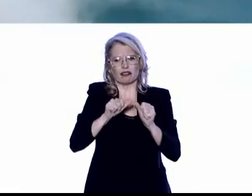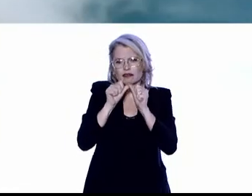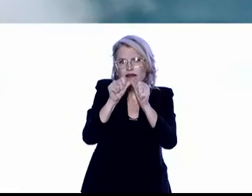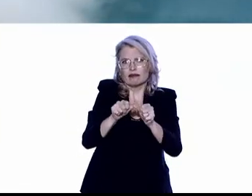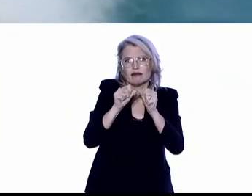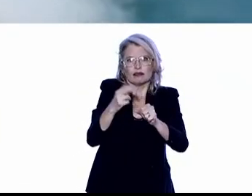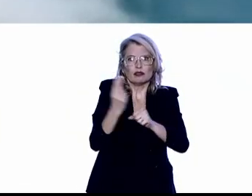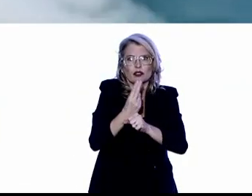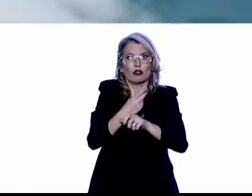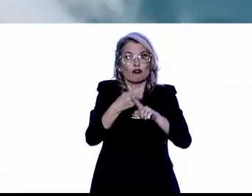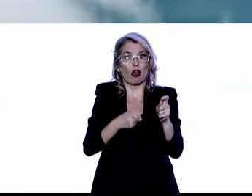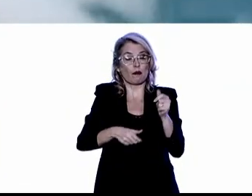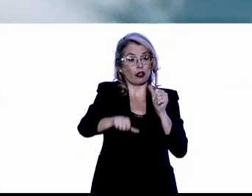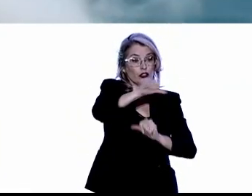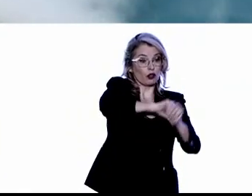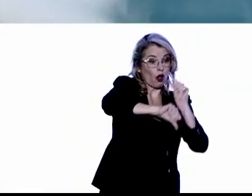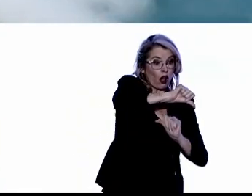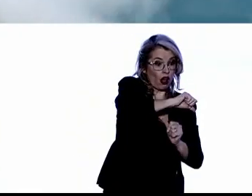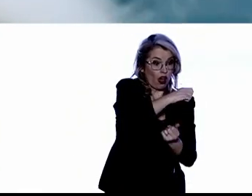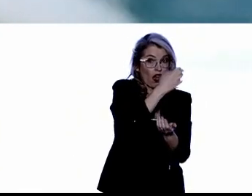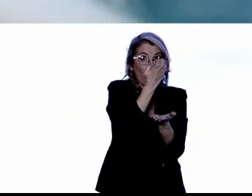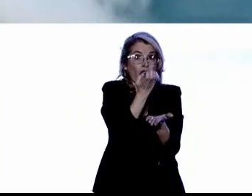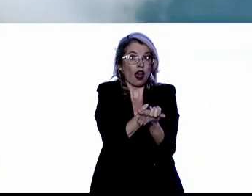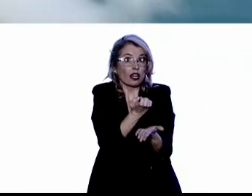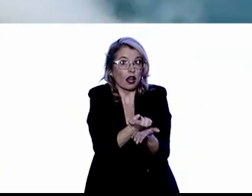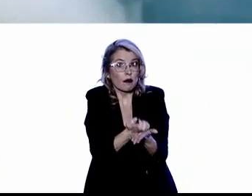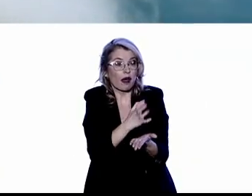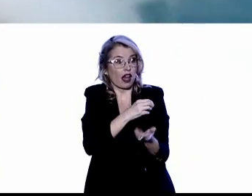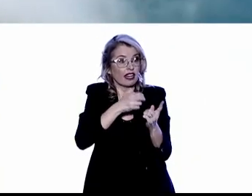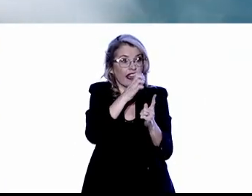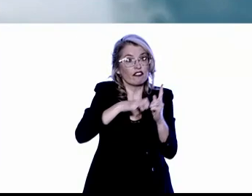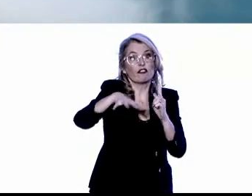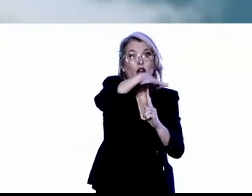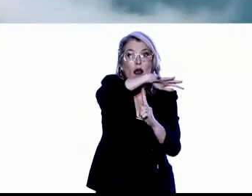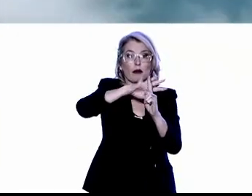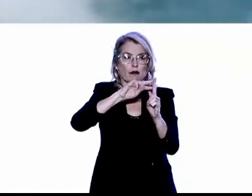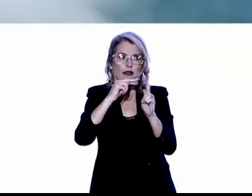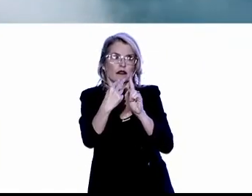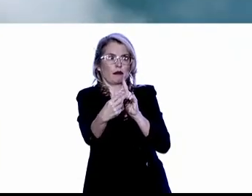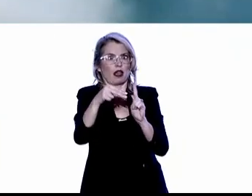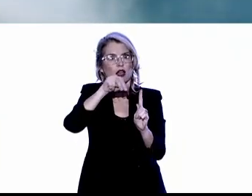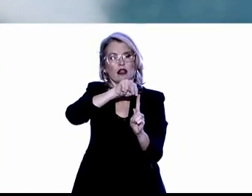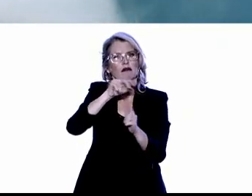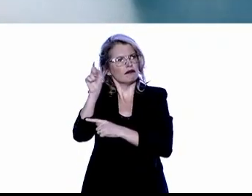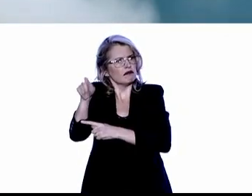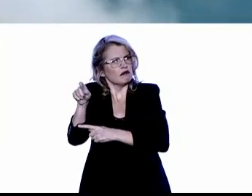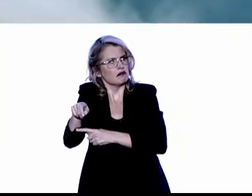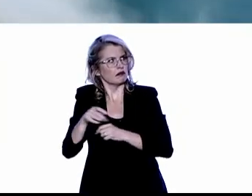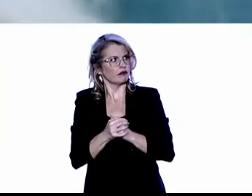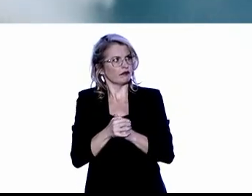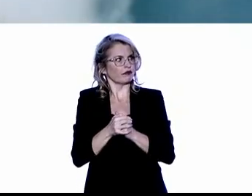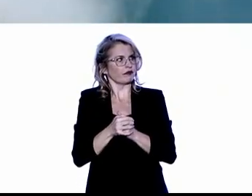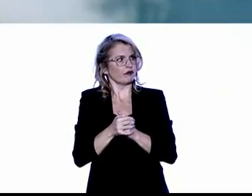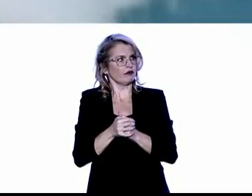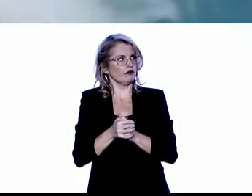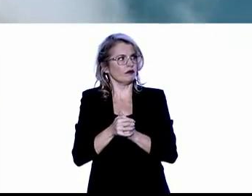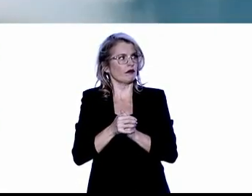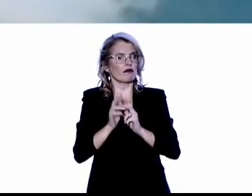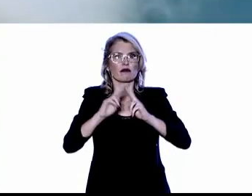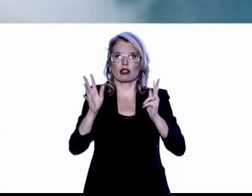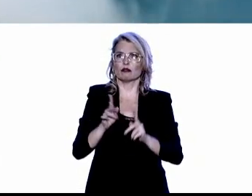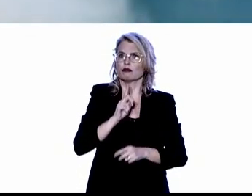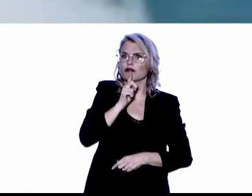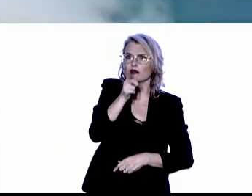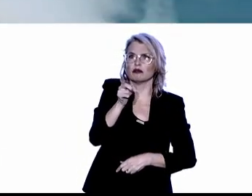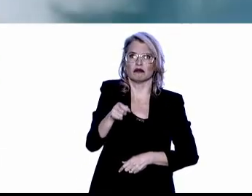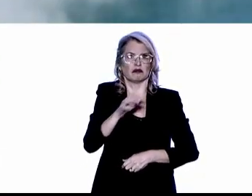from a social, economic, and environmental perspective. This is especially true where